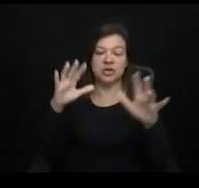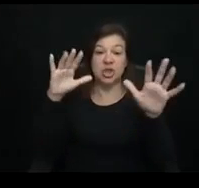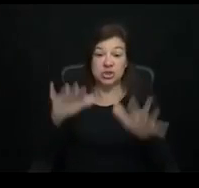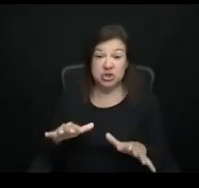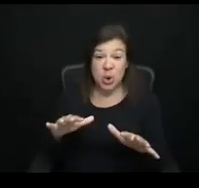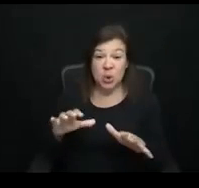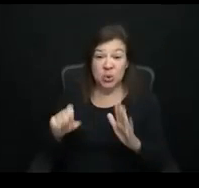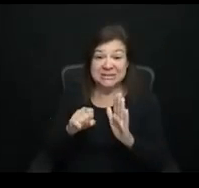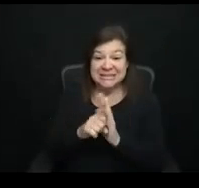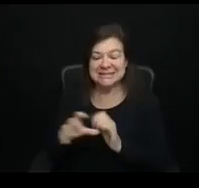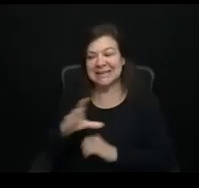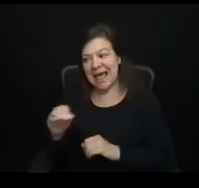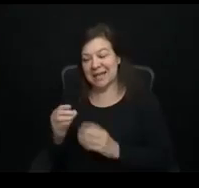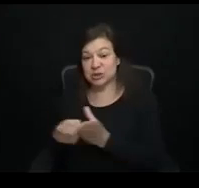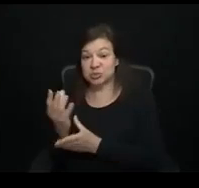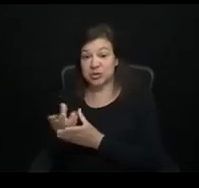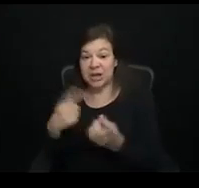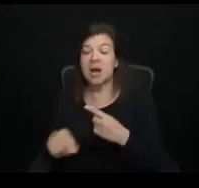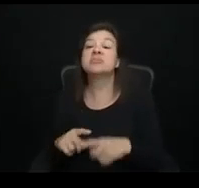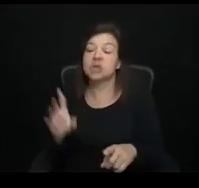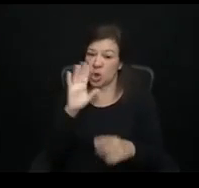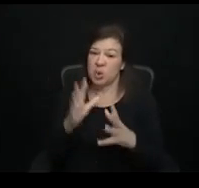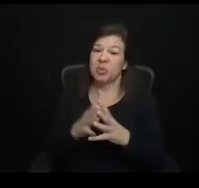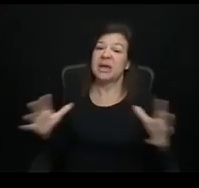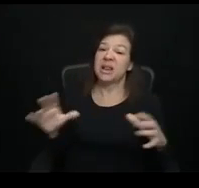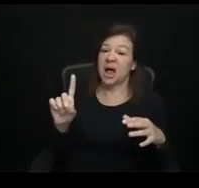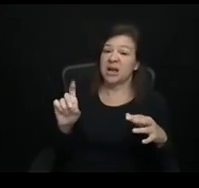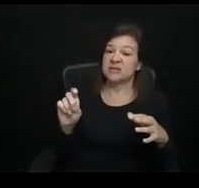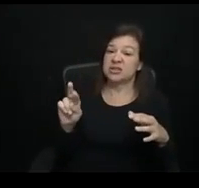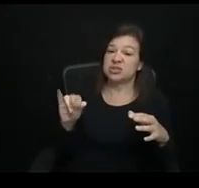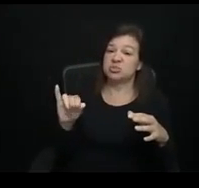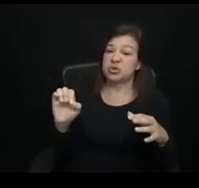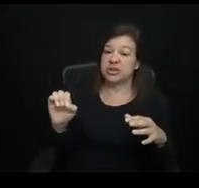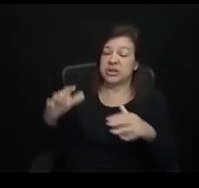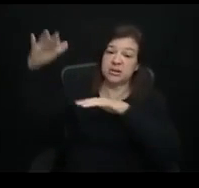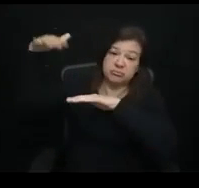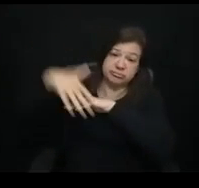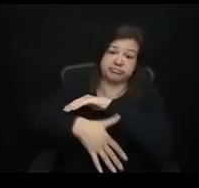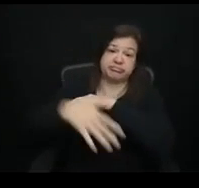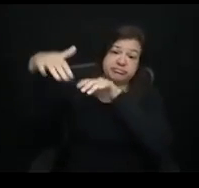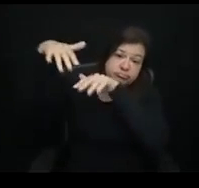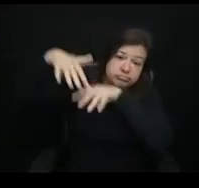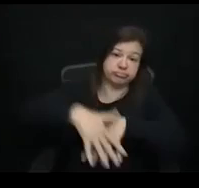to introduce those maps tonight. Again, we're going to have people that are far more